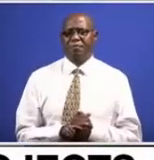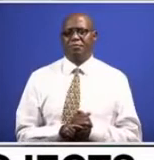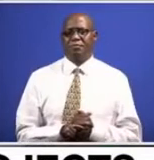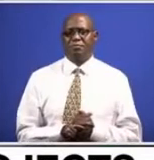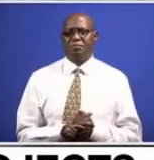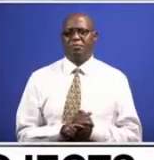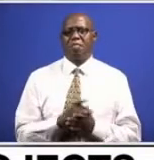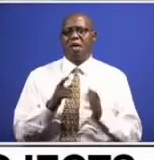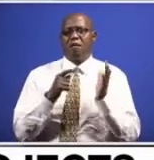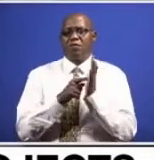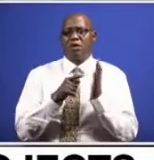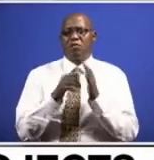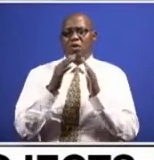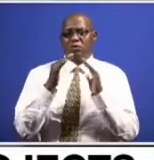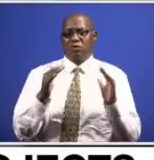Affordable housing